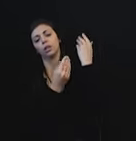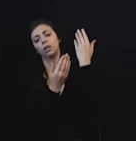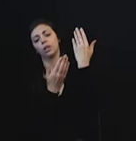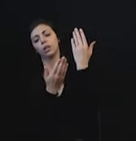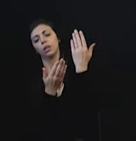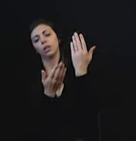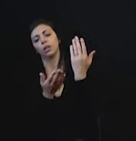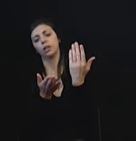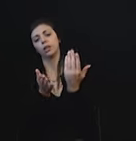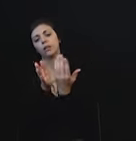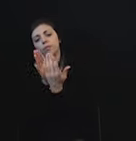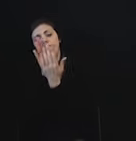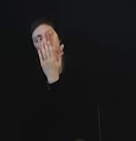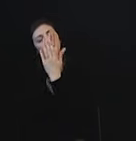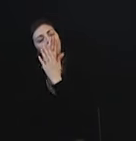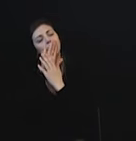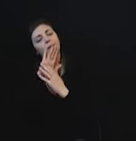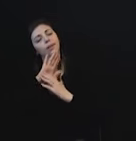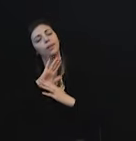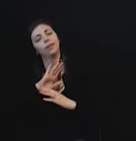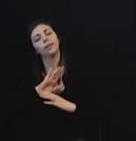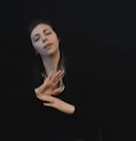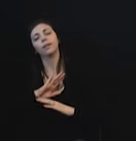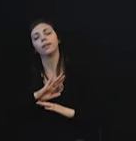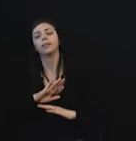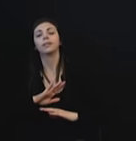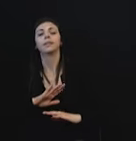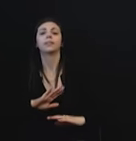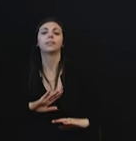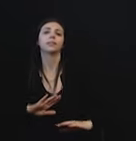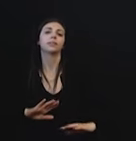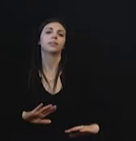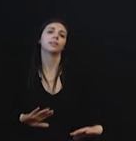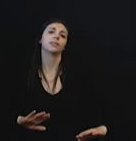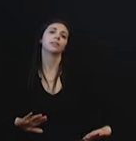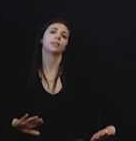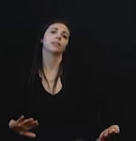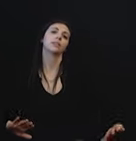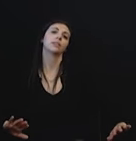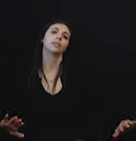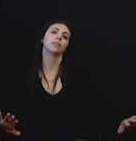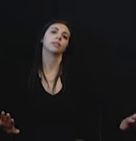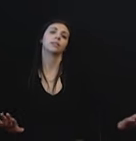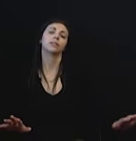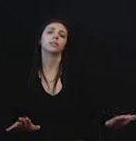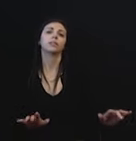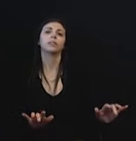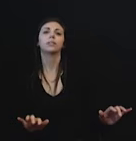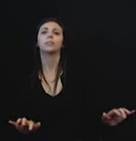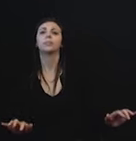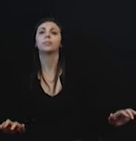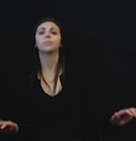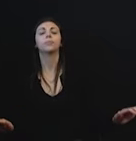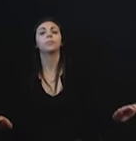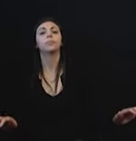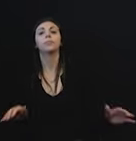and give you peace. Peace.